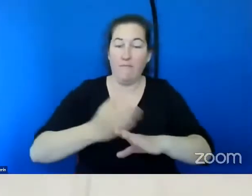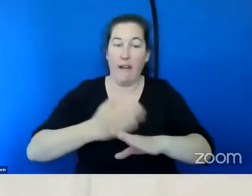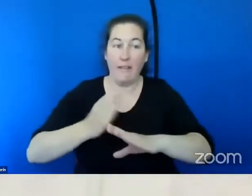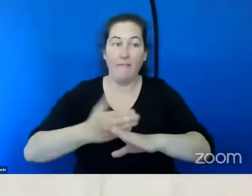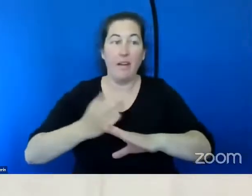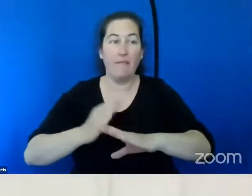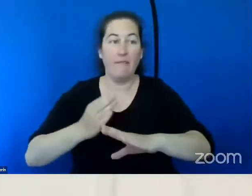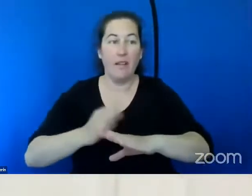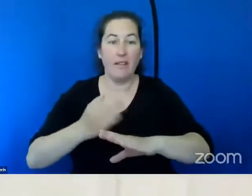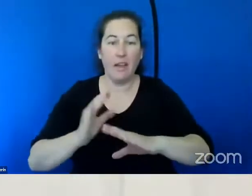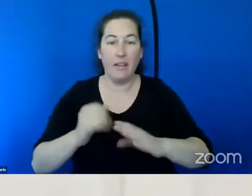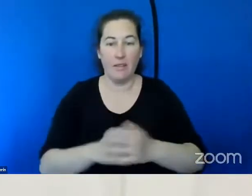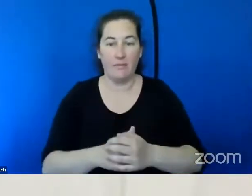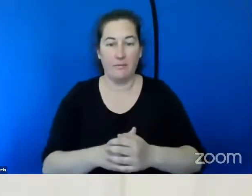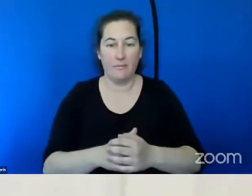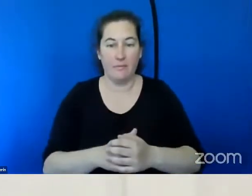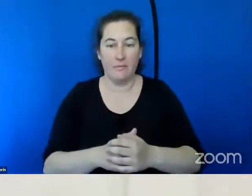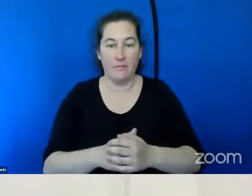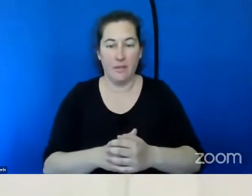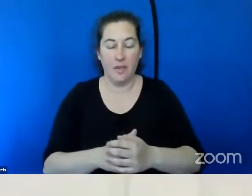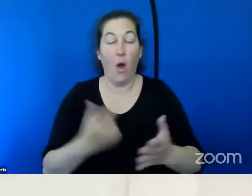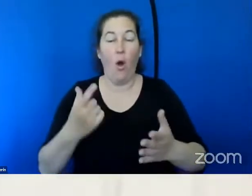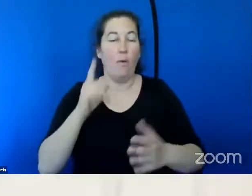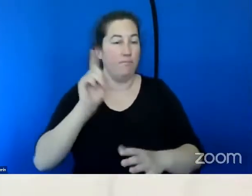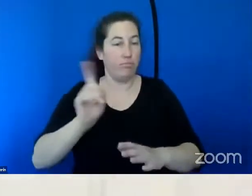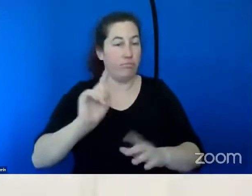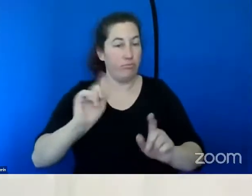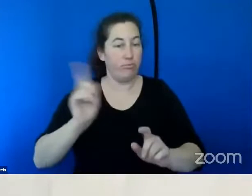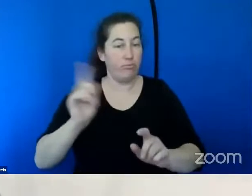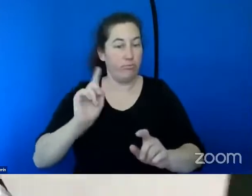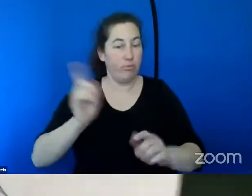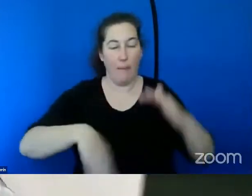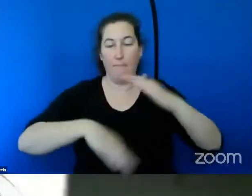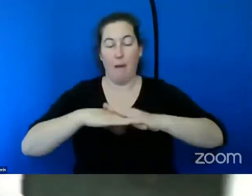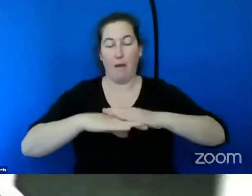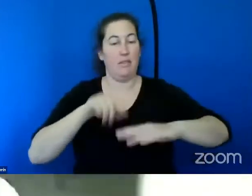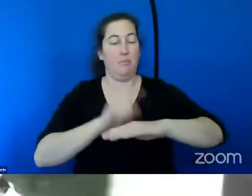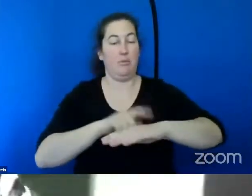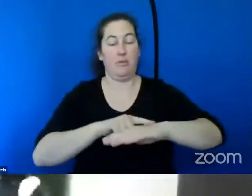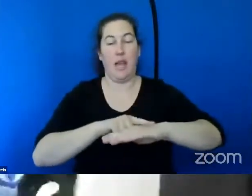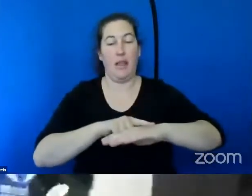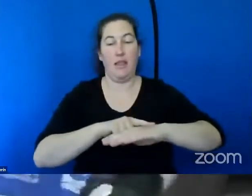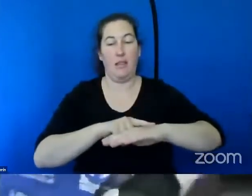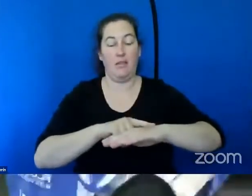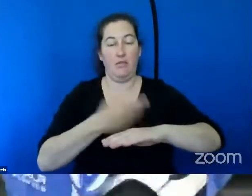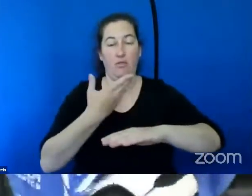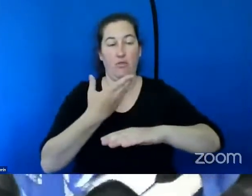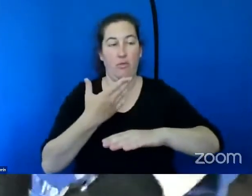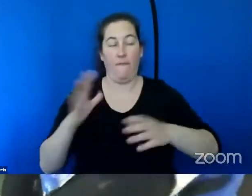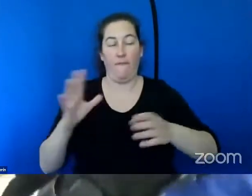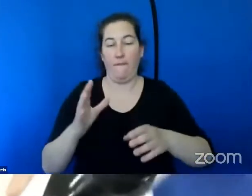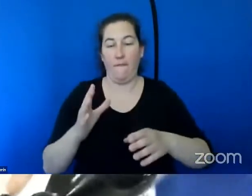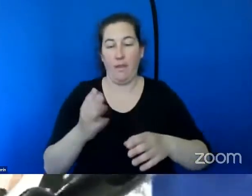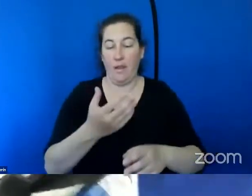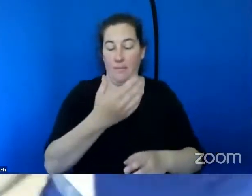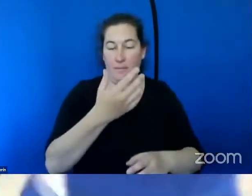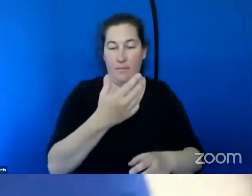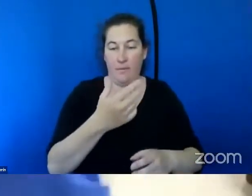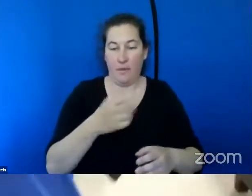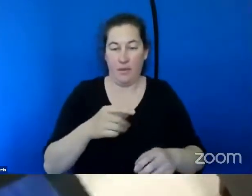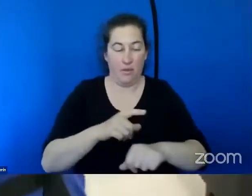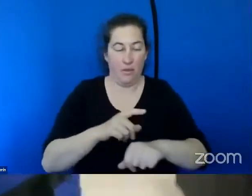2:54, 2:55, he takes a hold of the USB stick, but you can see on the left, the coin is still there, and it's a task fail.